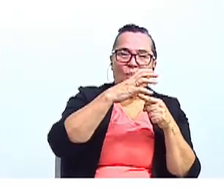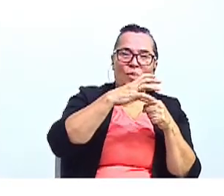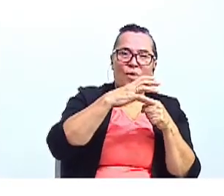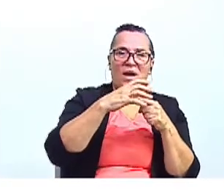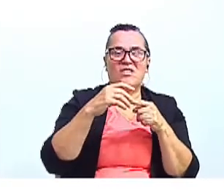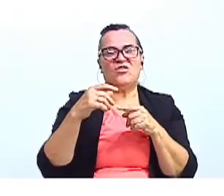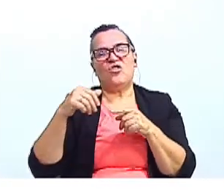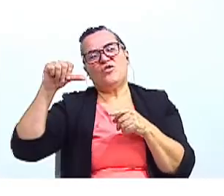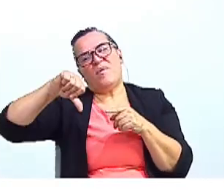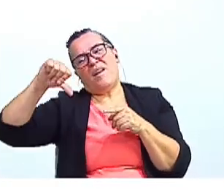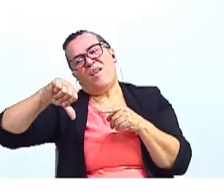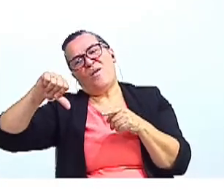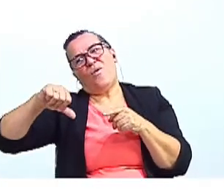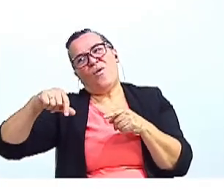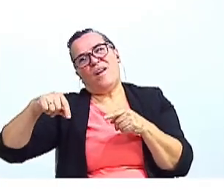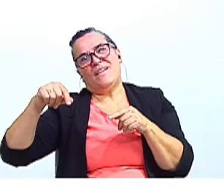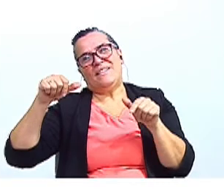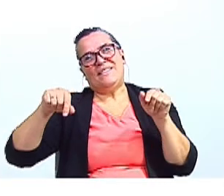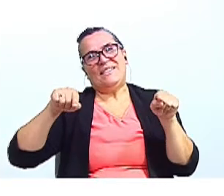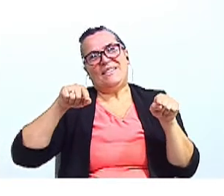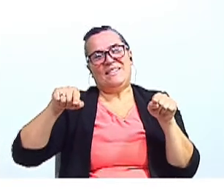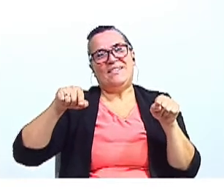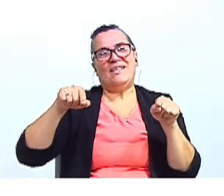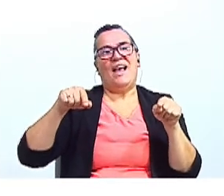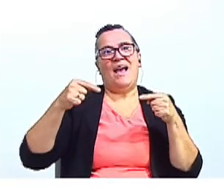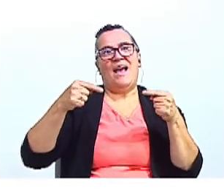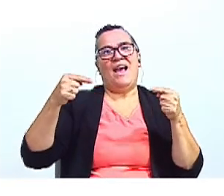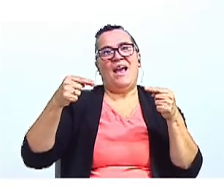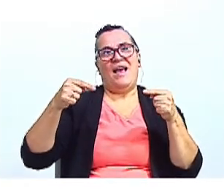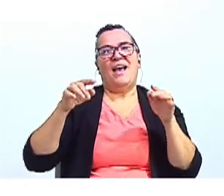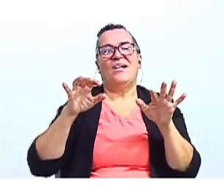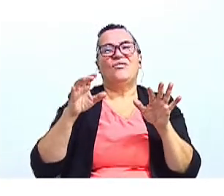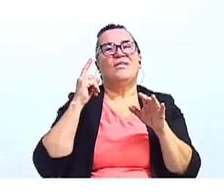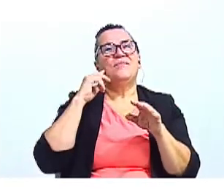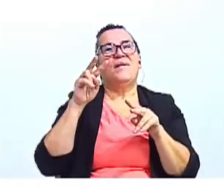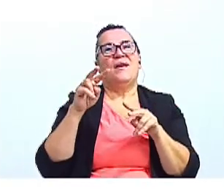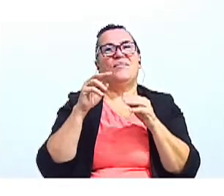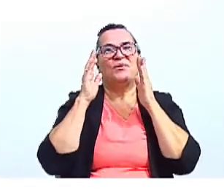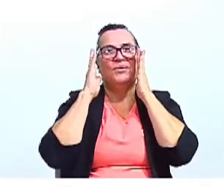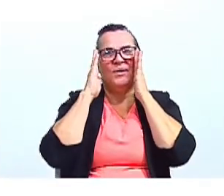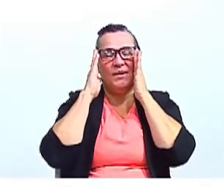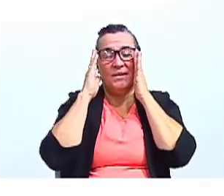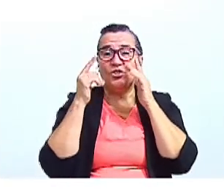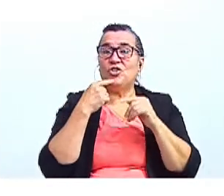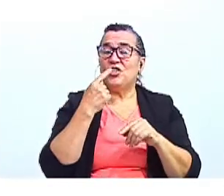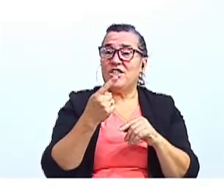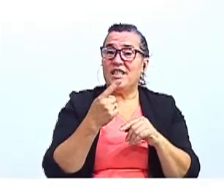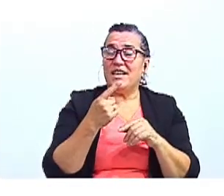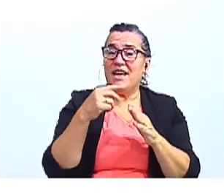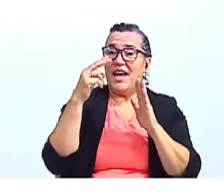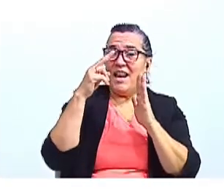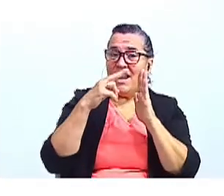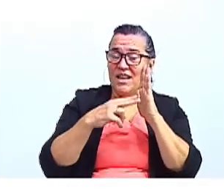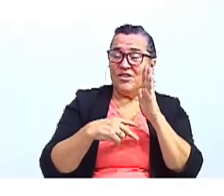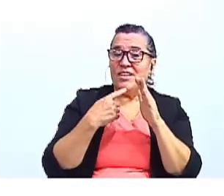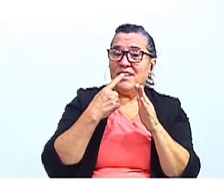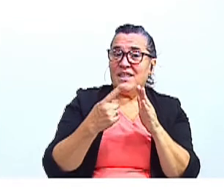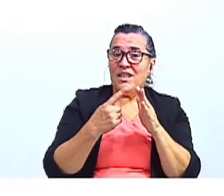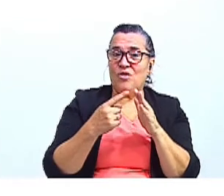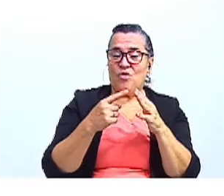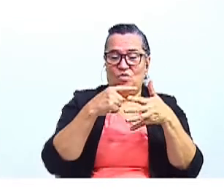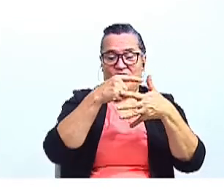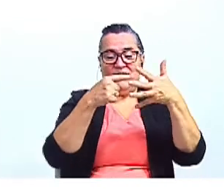the losers. Okay, so let's try to do it. And I mentioned, or the reading mentioned,